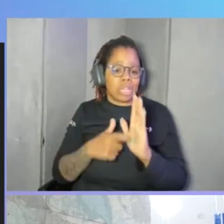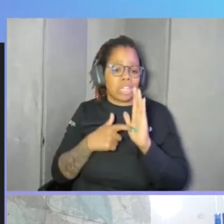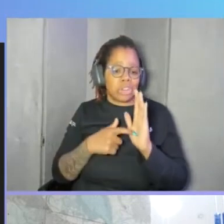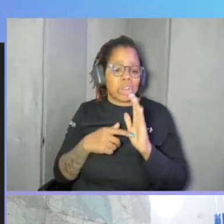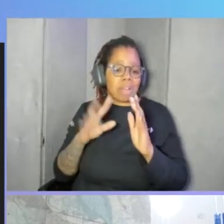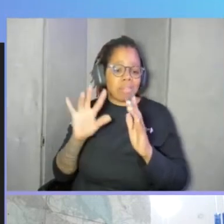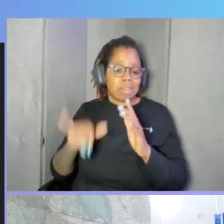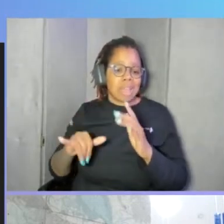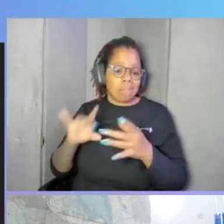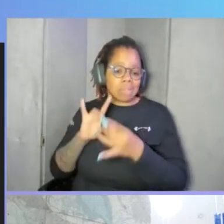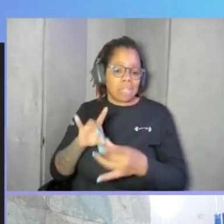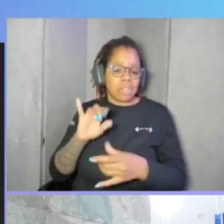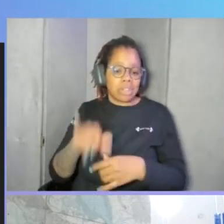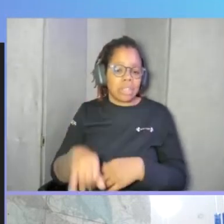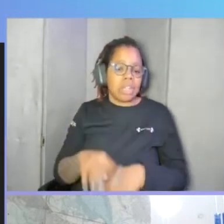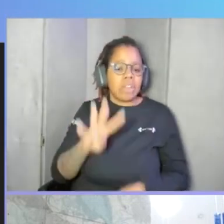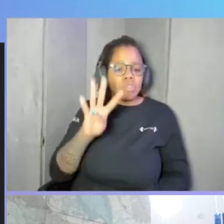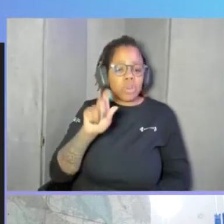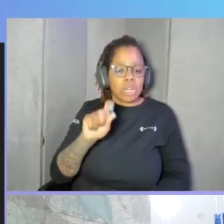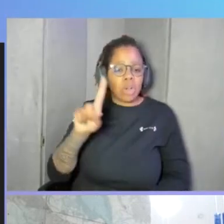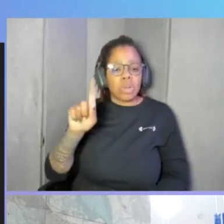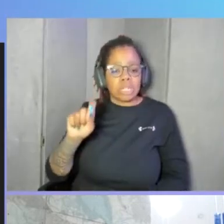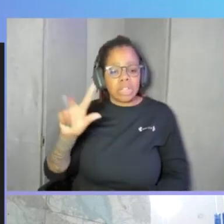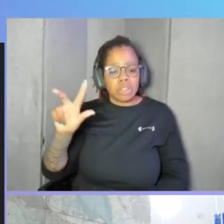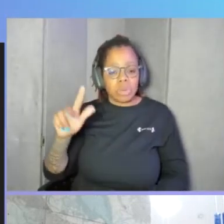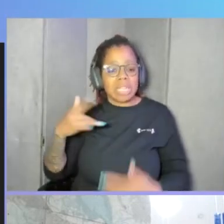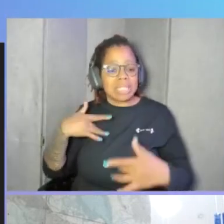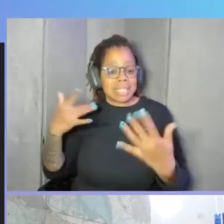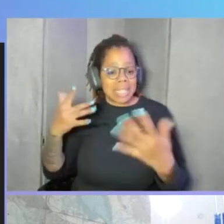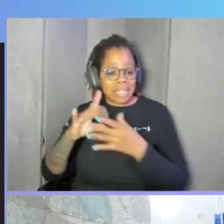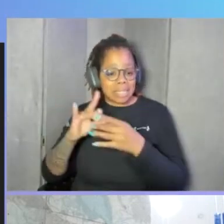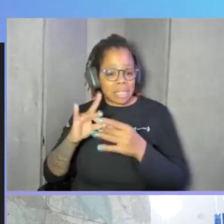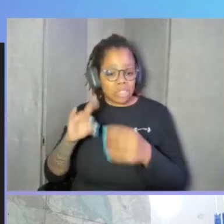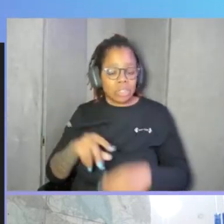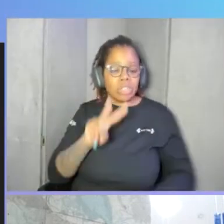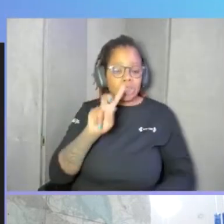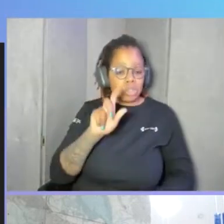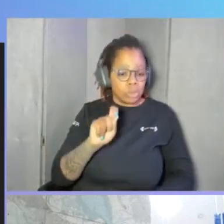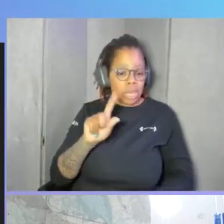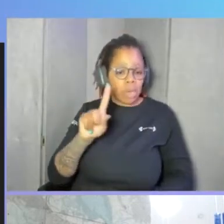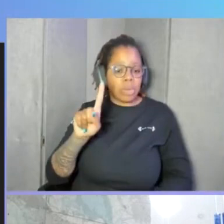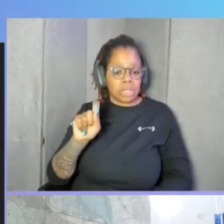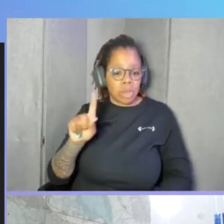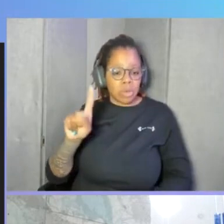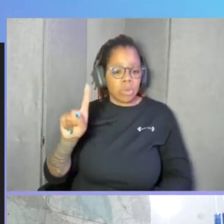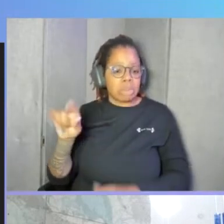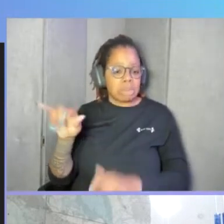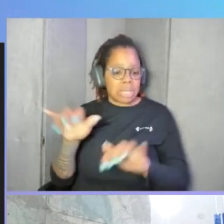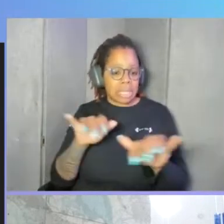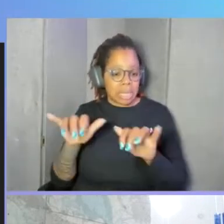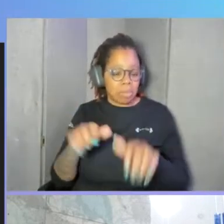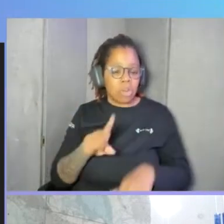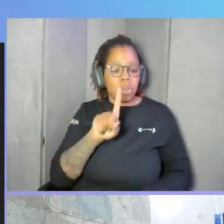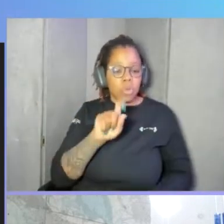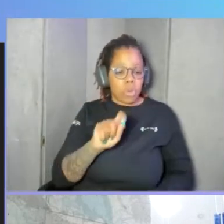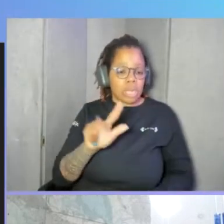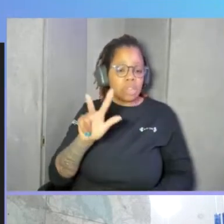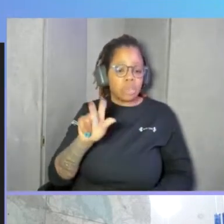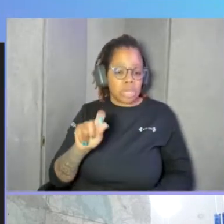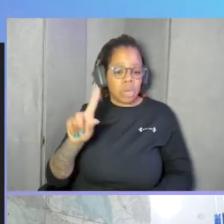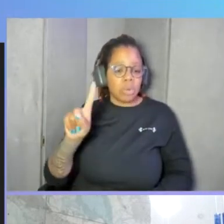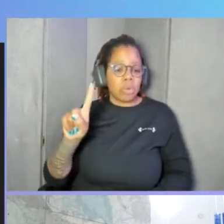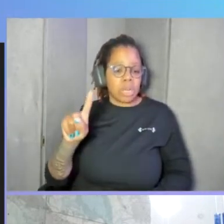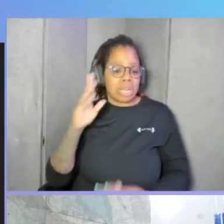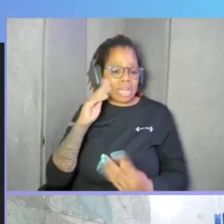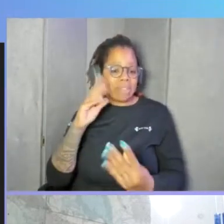it said 4.1.3 status message, 2.1.1 keyboard, 1.3.1 info